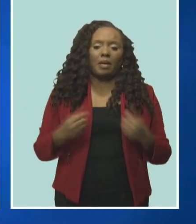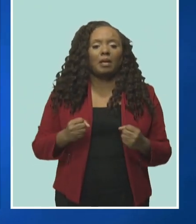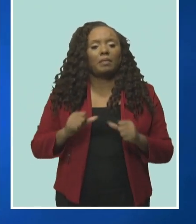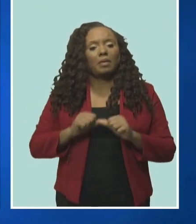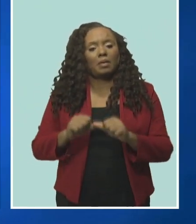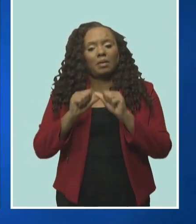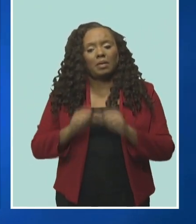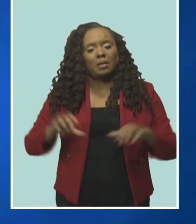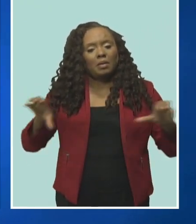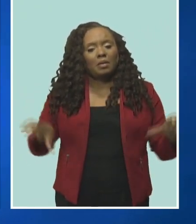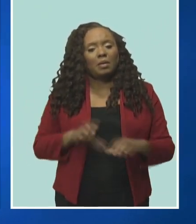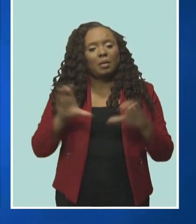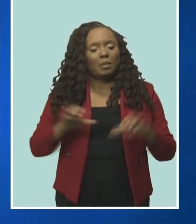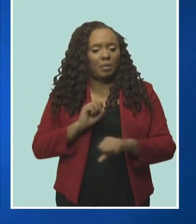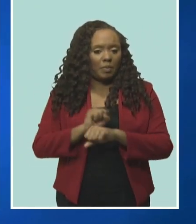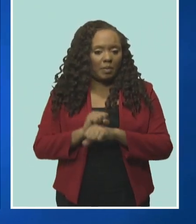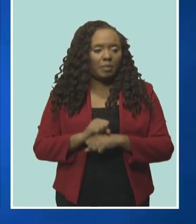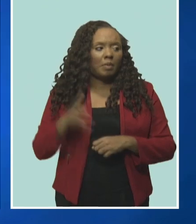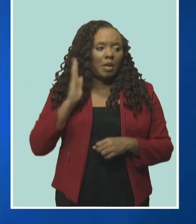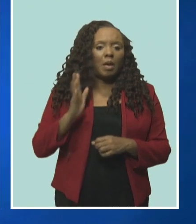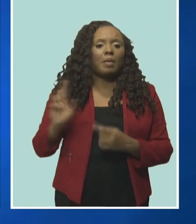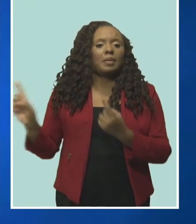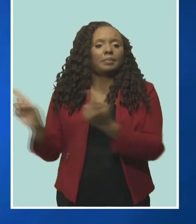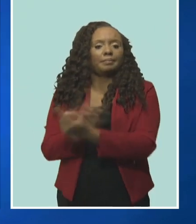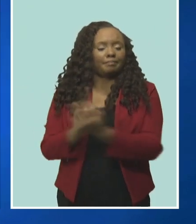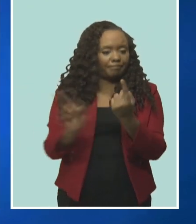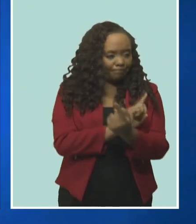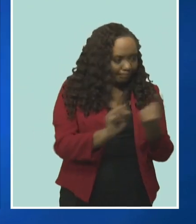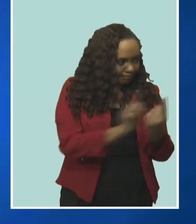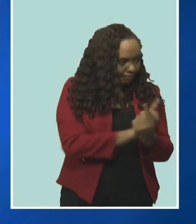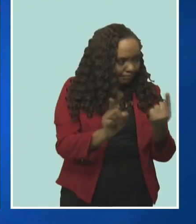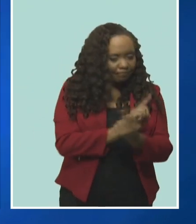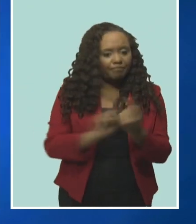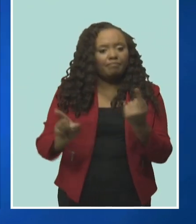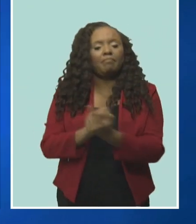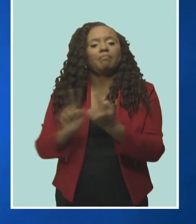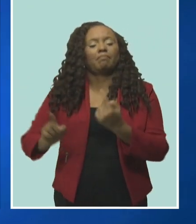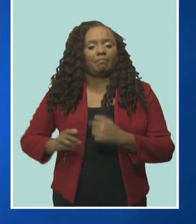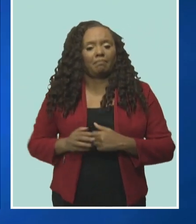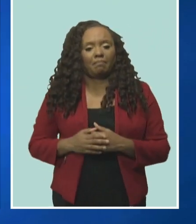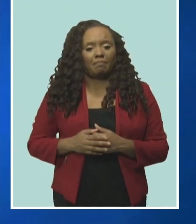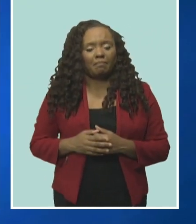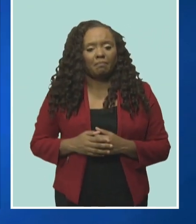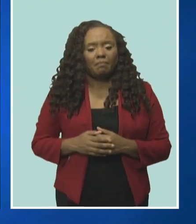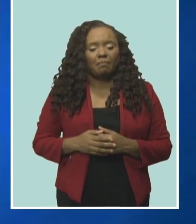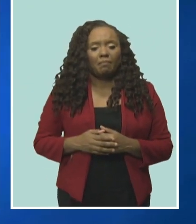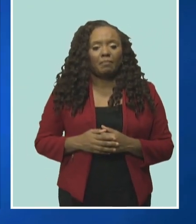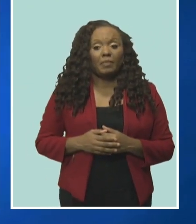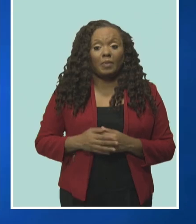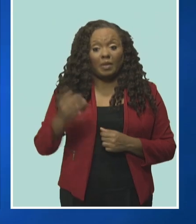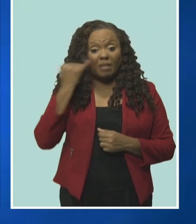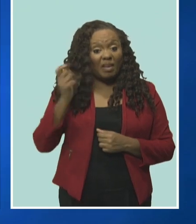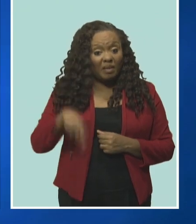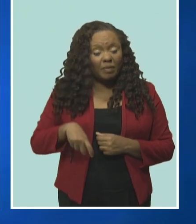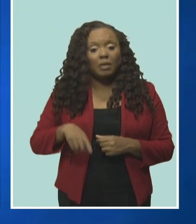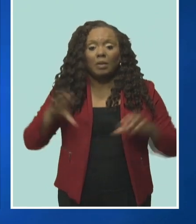part. We will go out there and we will meet with those people, and if necessary, as I say, if necessary, we will take further action.